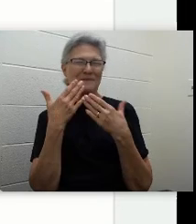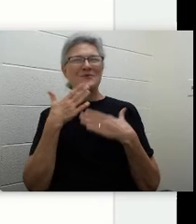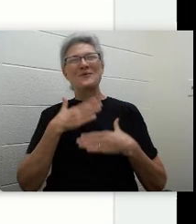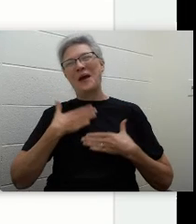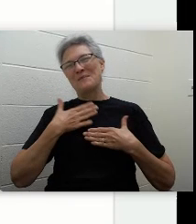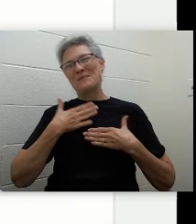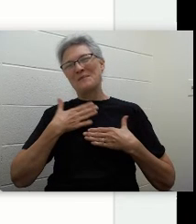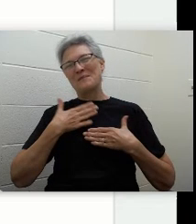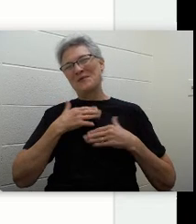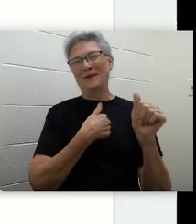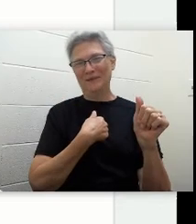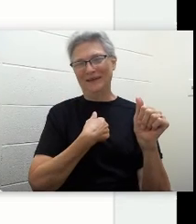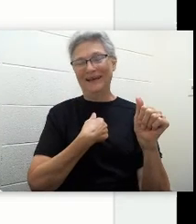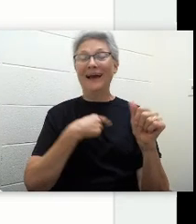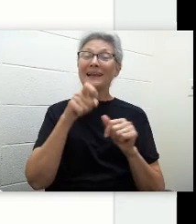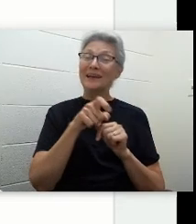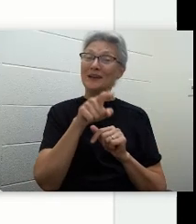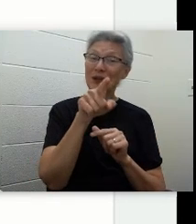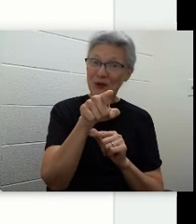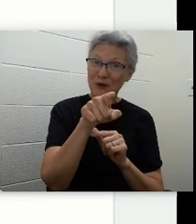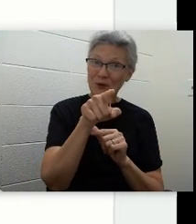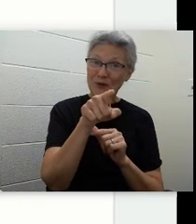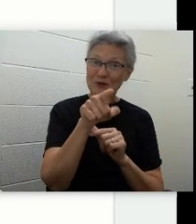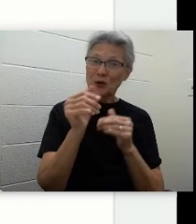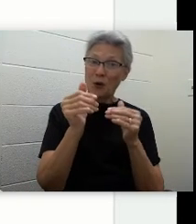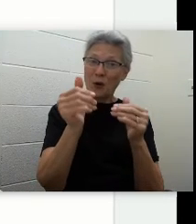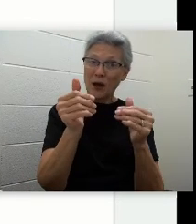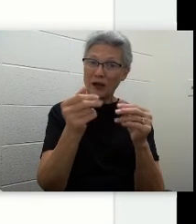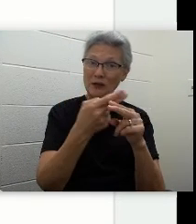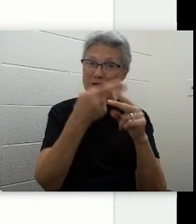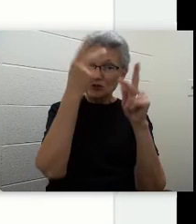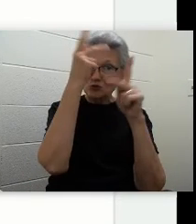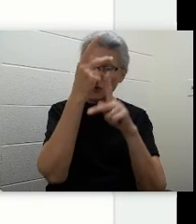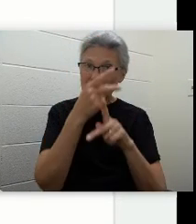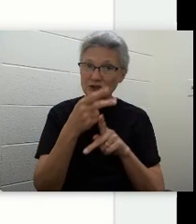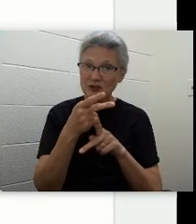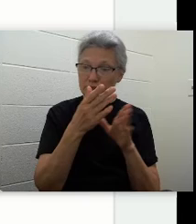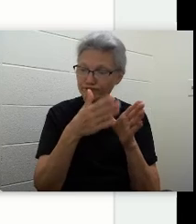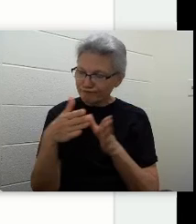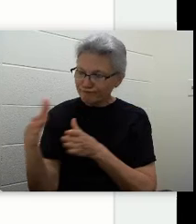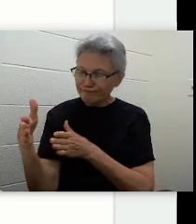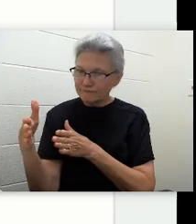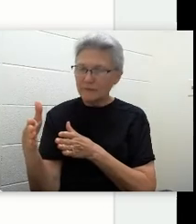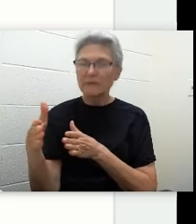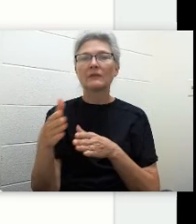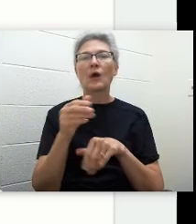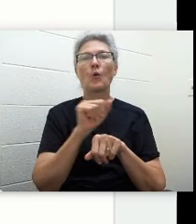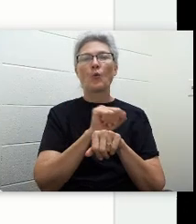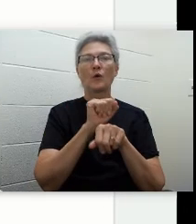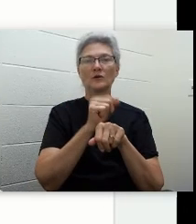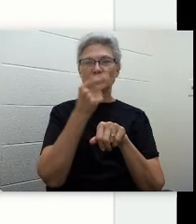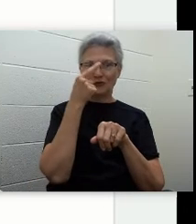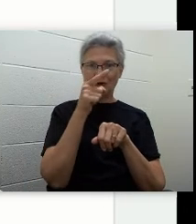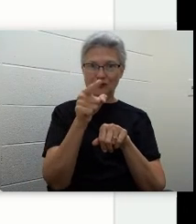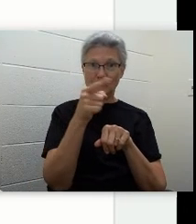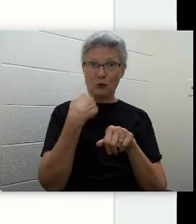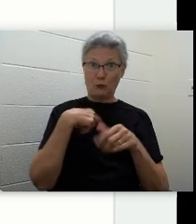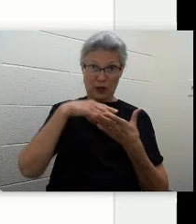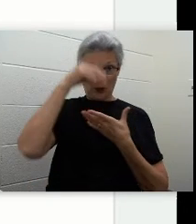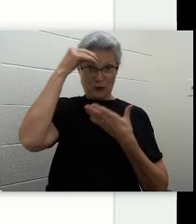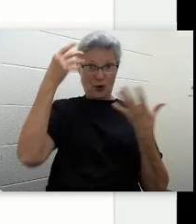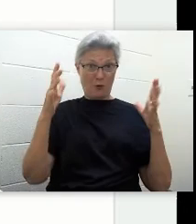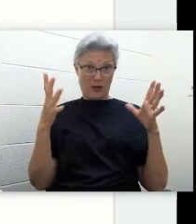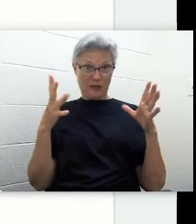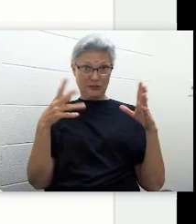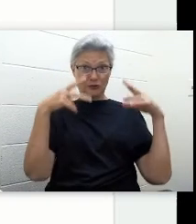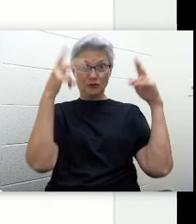along. What I need for you to do is to go ahead and use a strategy that worked best for you, that we've already learned, to